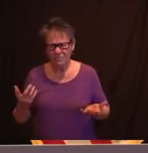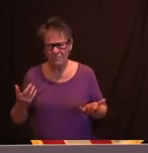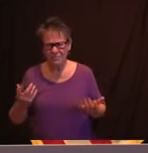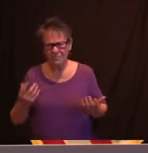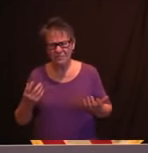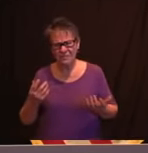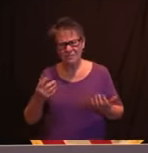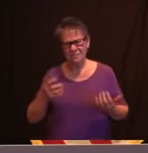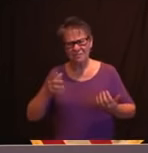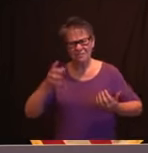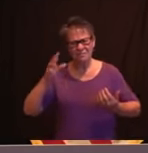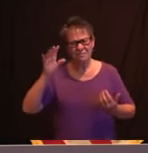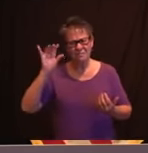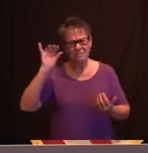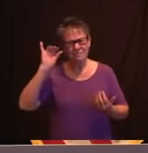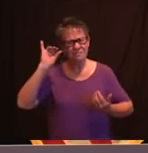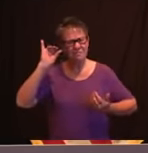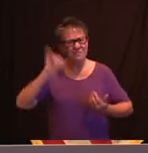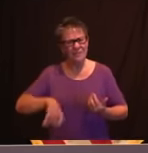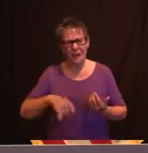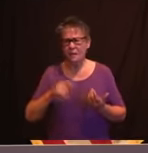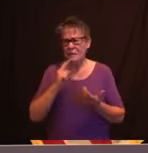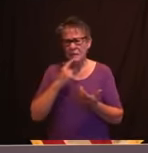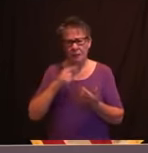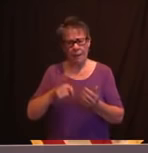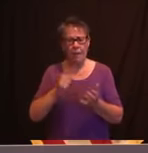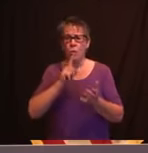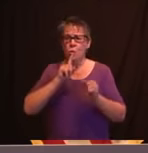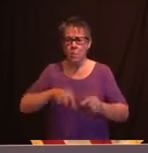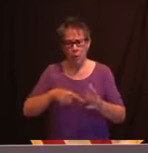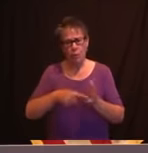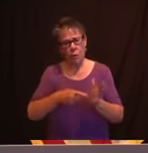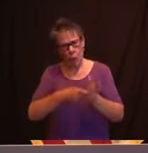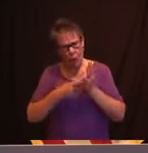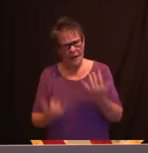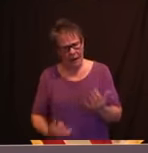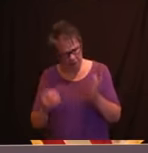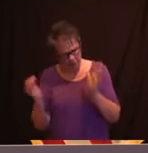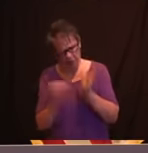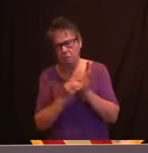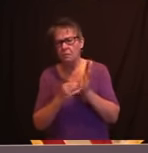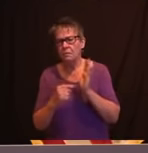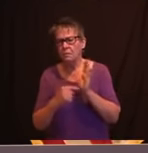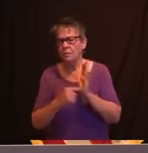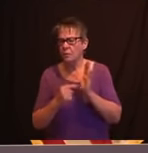say? Okay, thank you. Sir, do you have anything today? You do, yep.